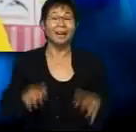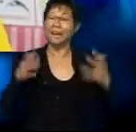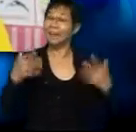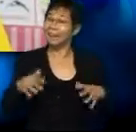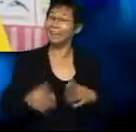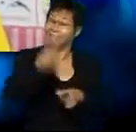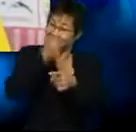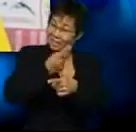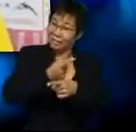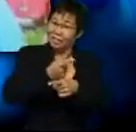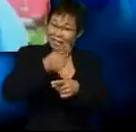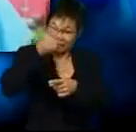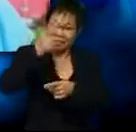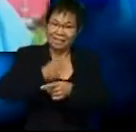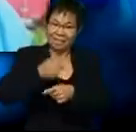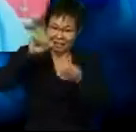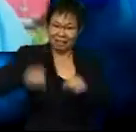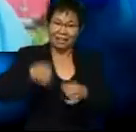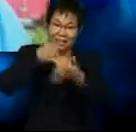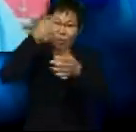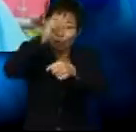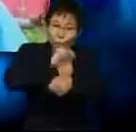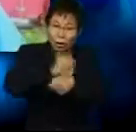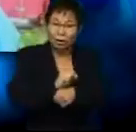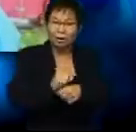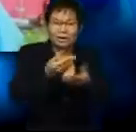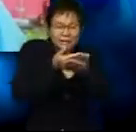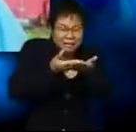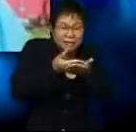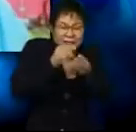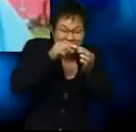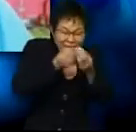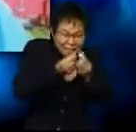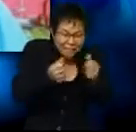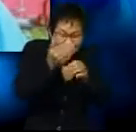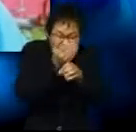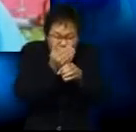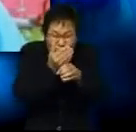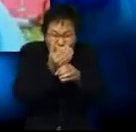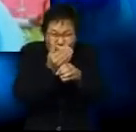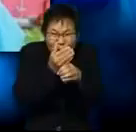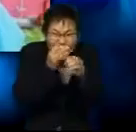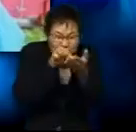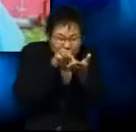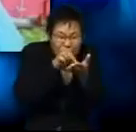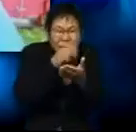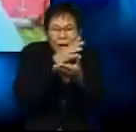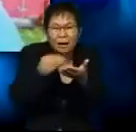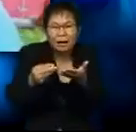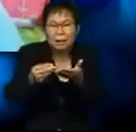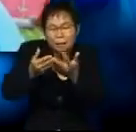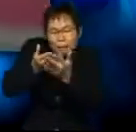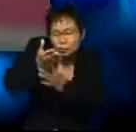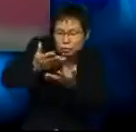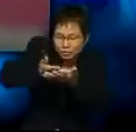Hey, it works! The sand, which has smaller particles than the wood chip, passes through the